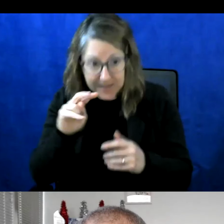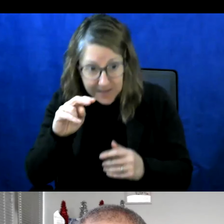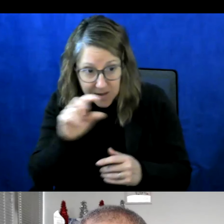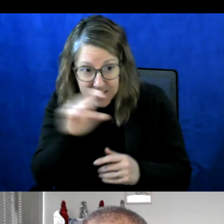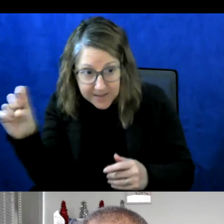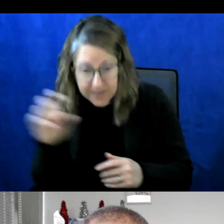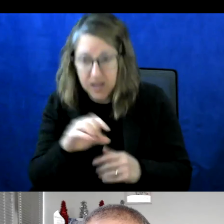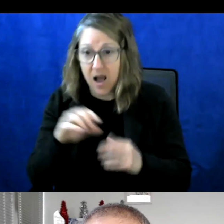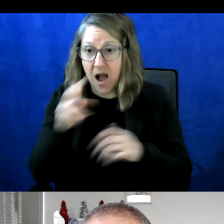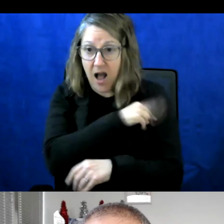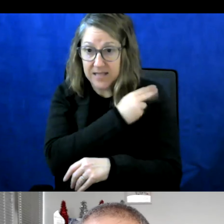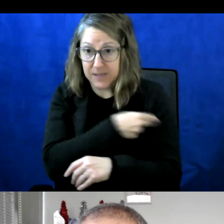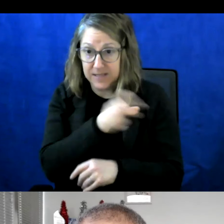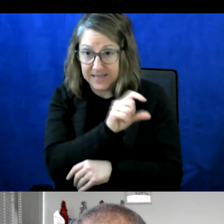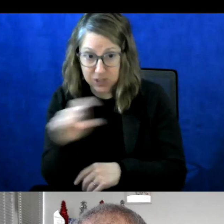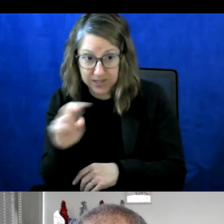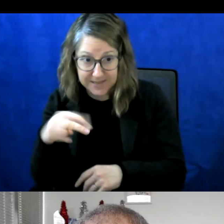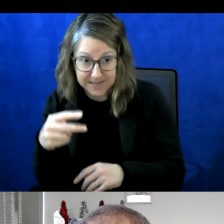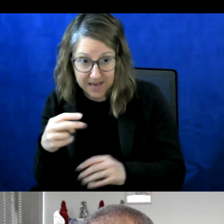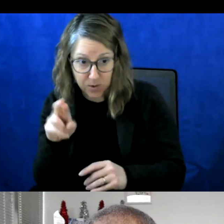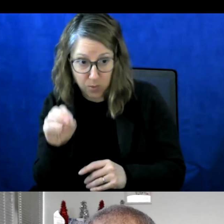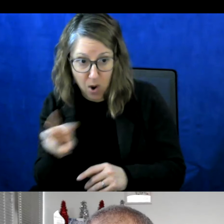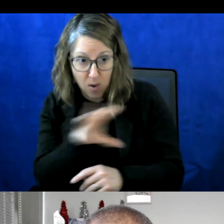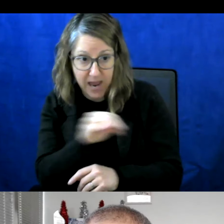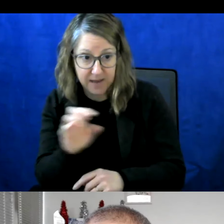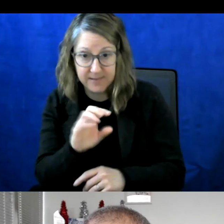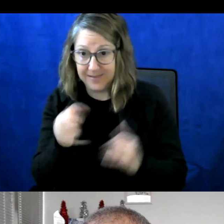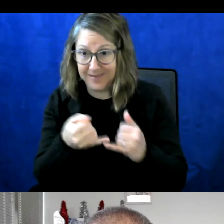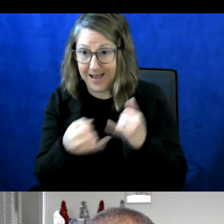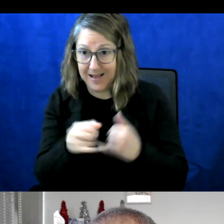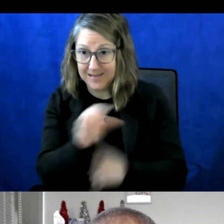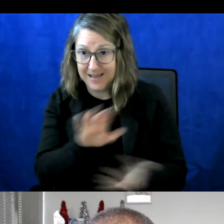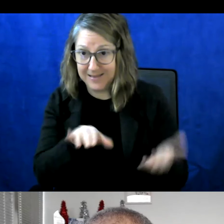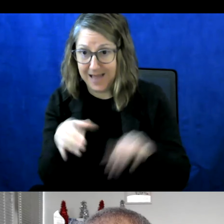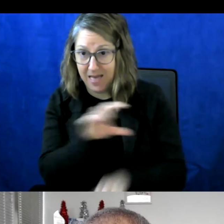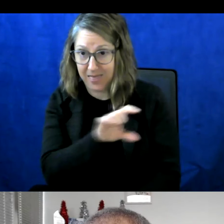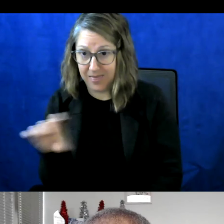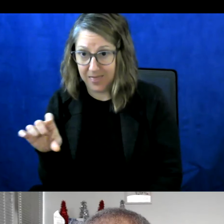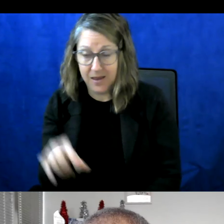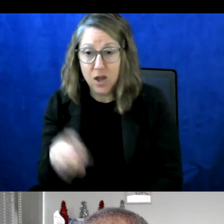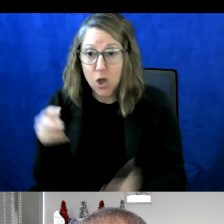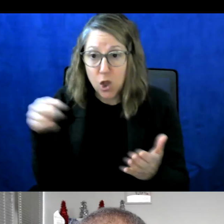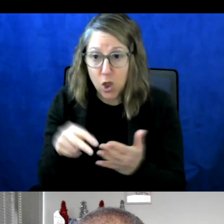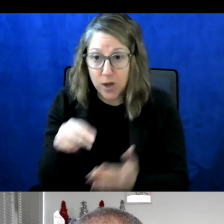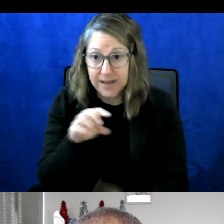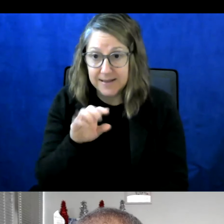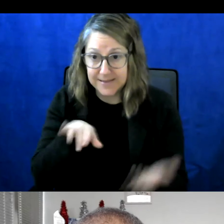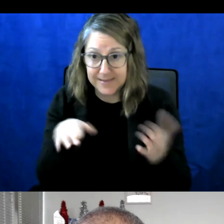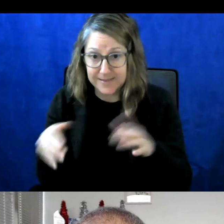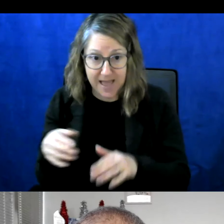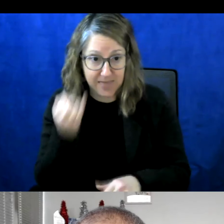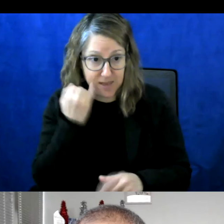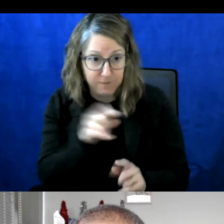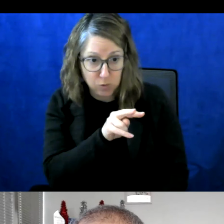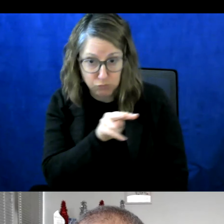row, death in the fourth row. Now, if you let's just look at death. If you go across, you'll